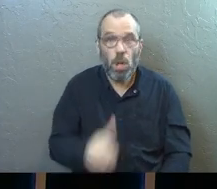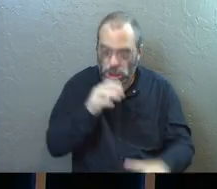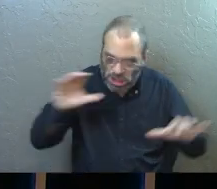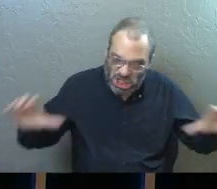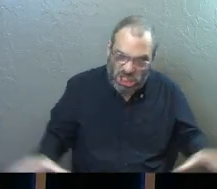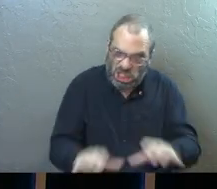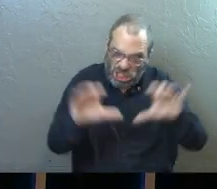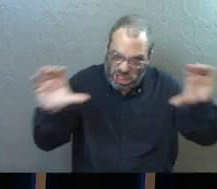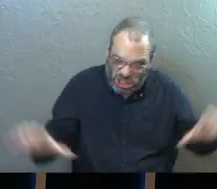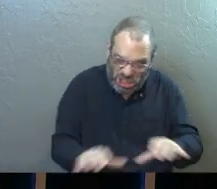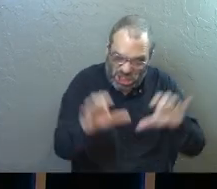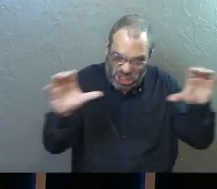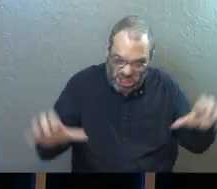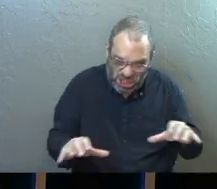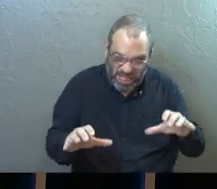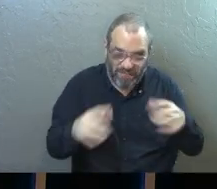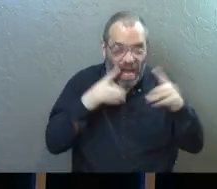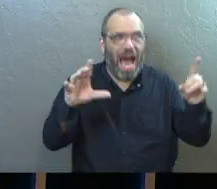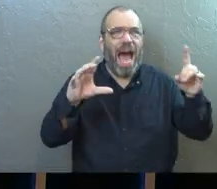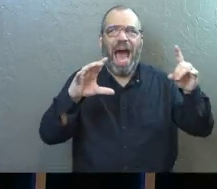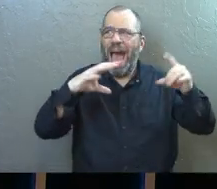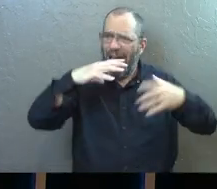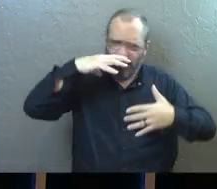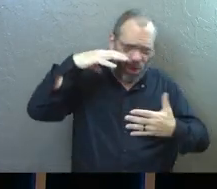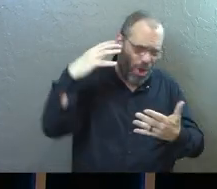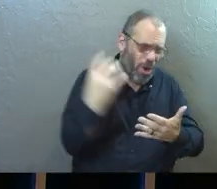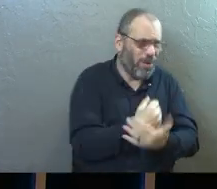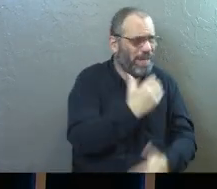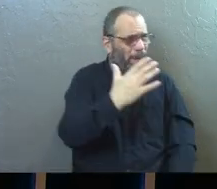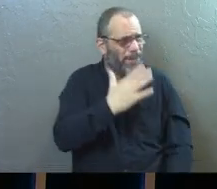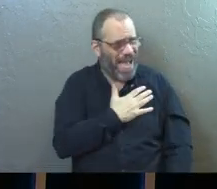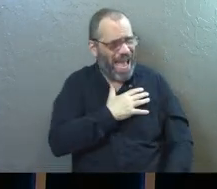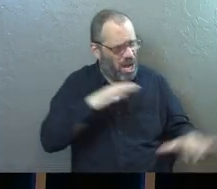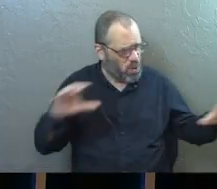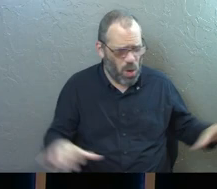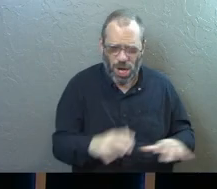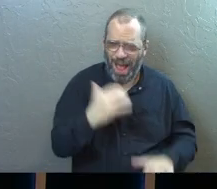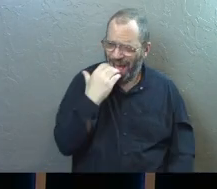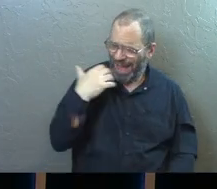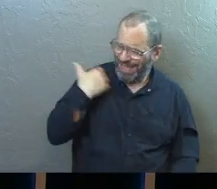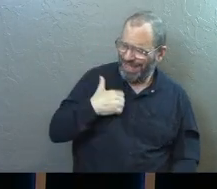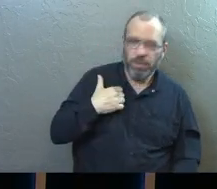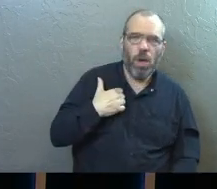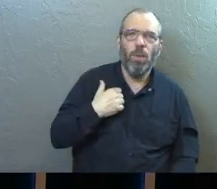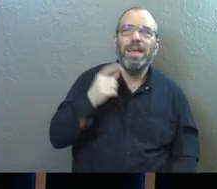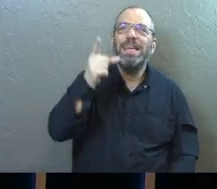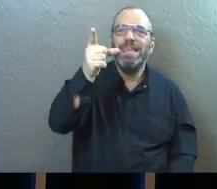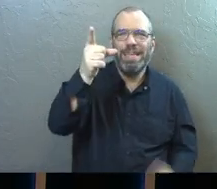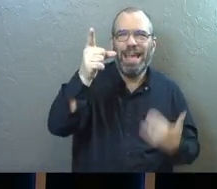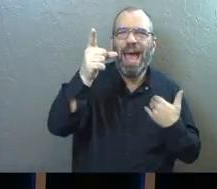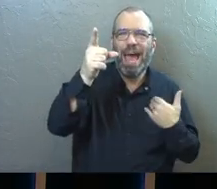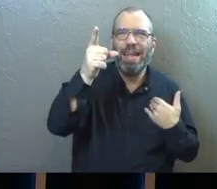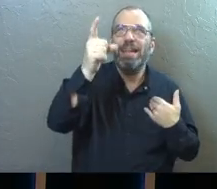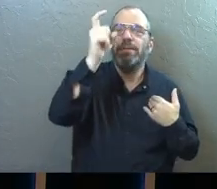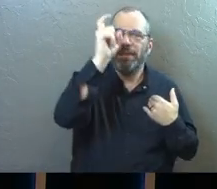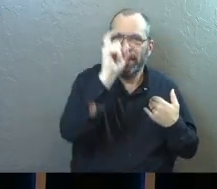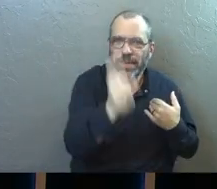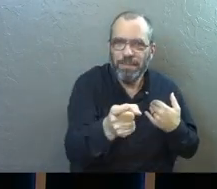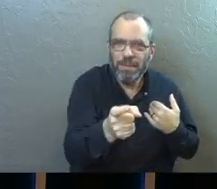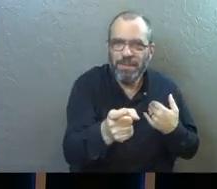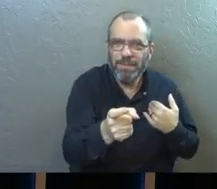work hard for it and finally say, I've obtained it because of my hard work. God had it. And he said, here you go.